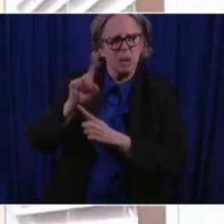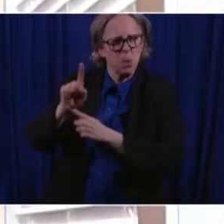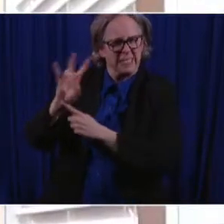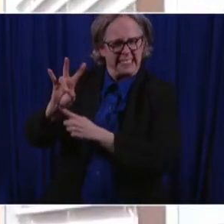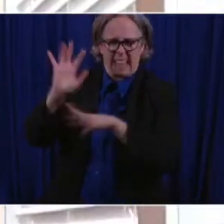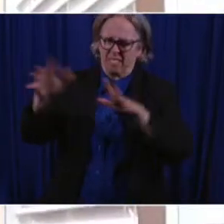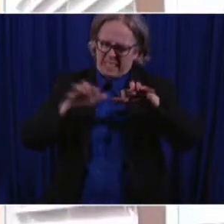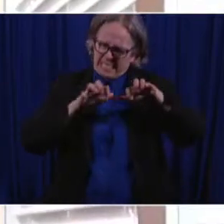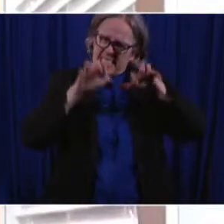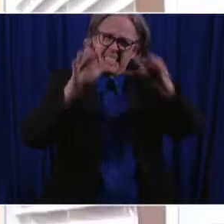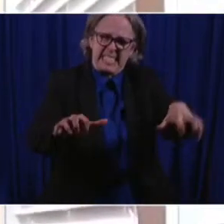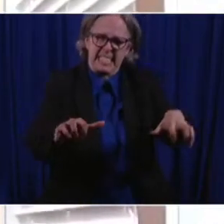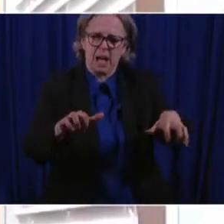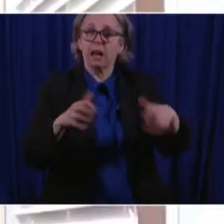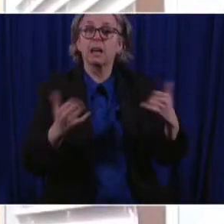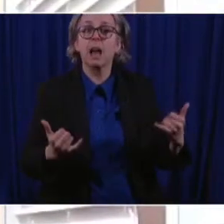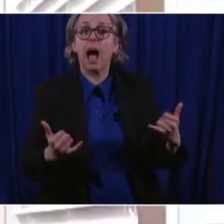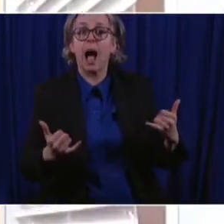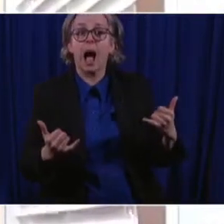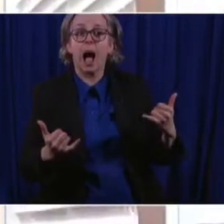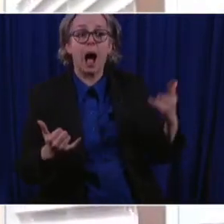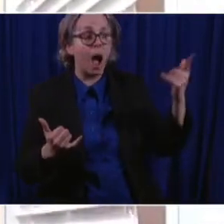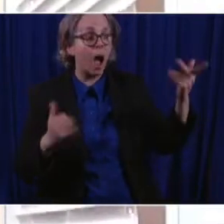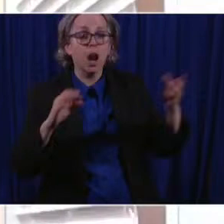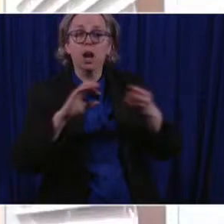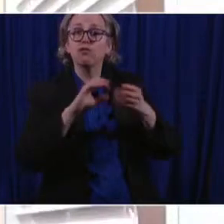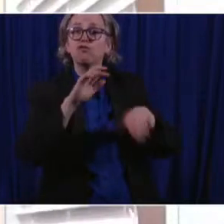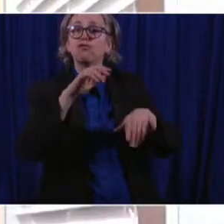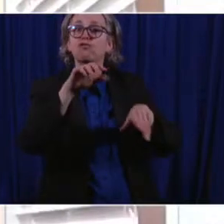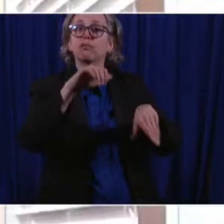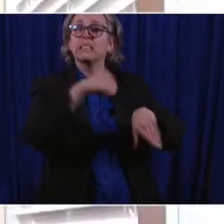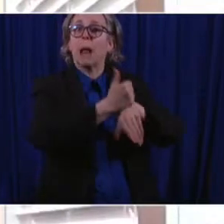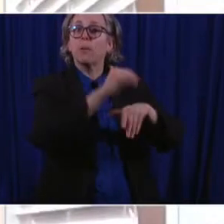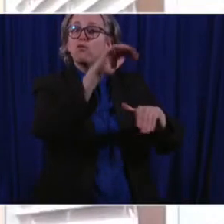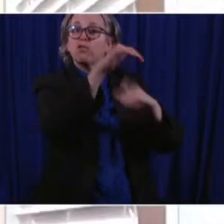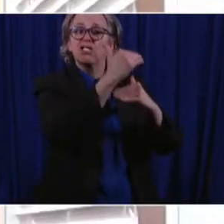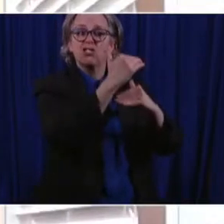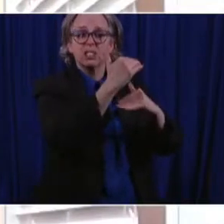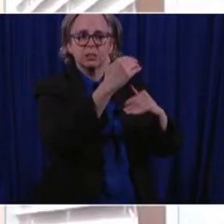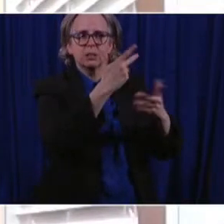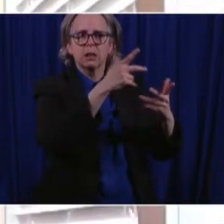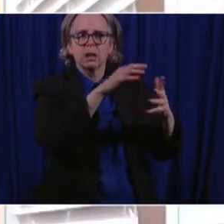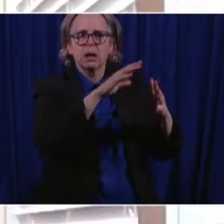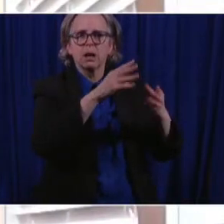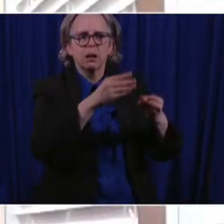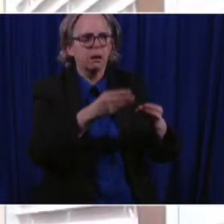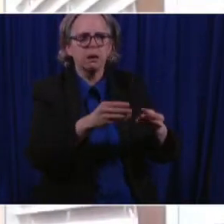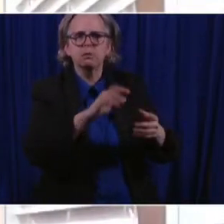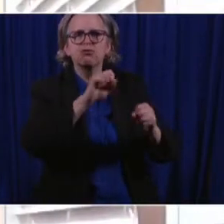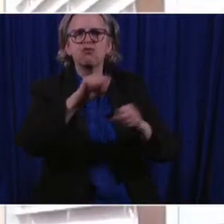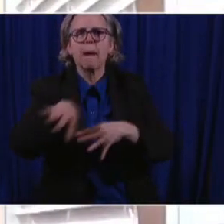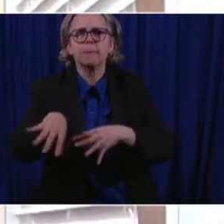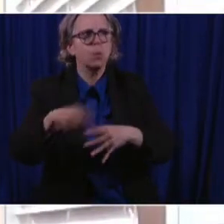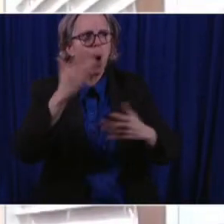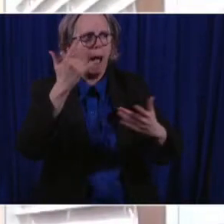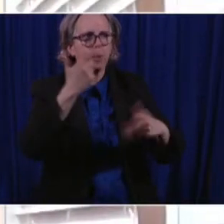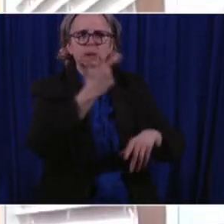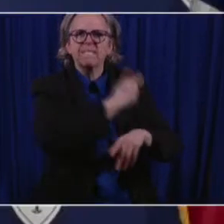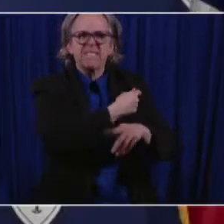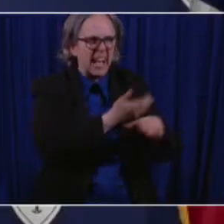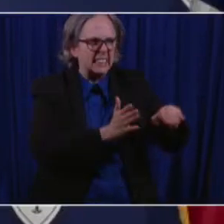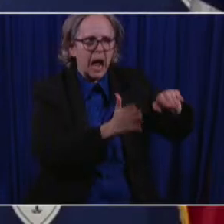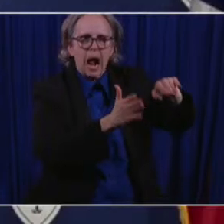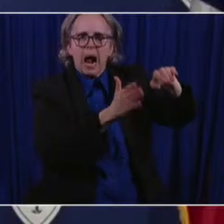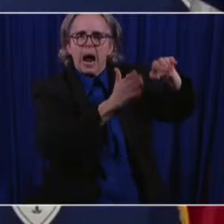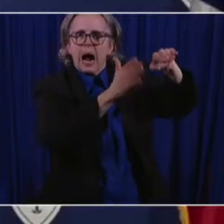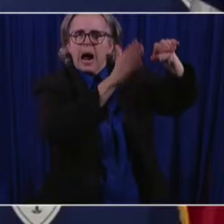to lift a lot of restrictions, get back to normal, and it's all because of vaccination. We have hope,